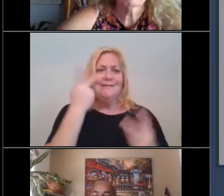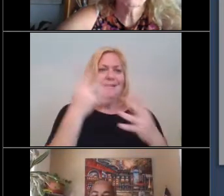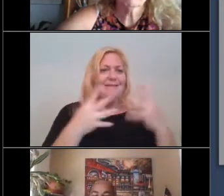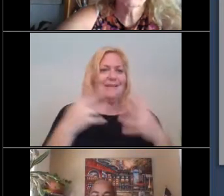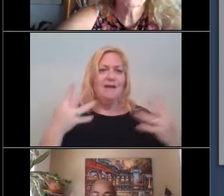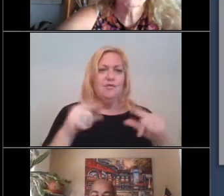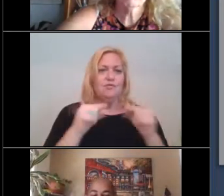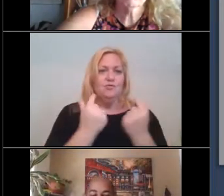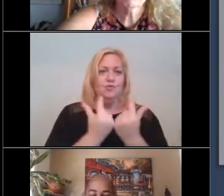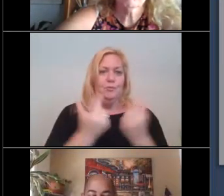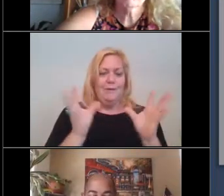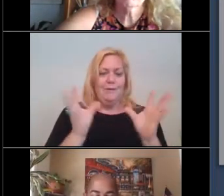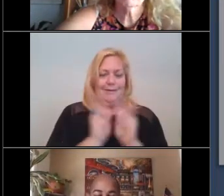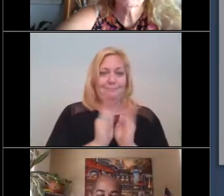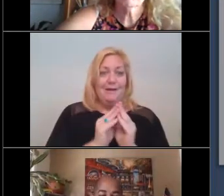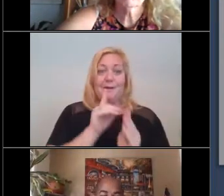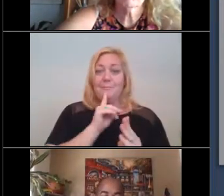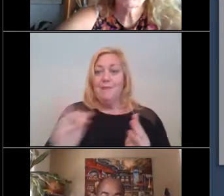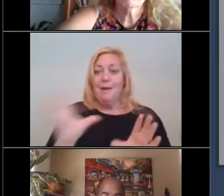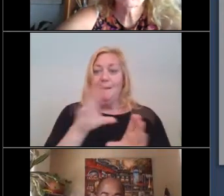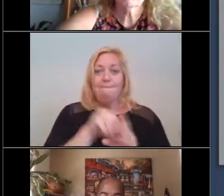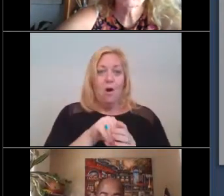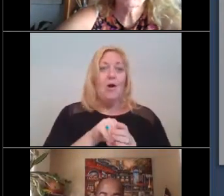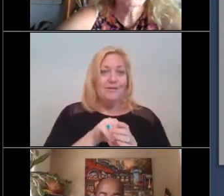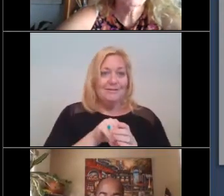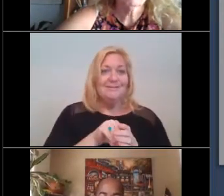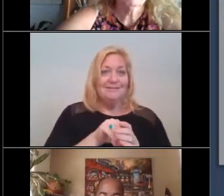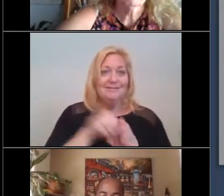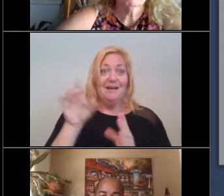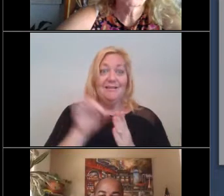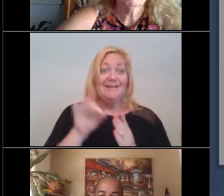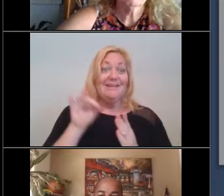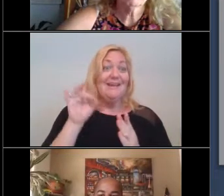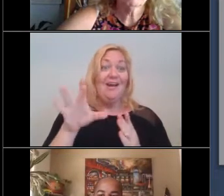meetings, and to be a part of the kickoff here with